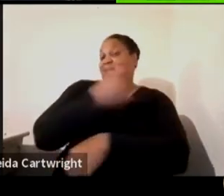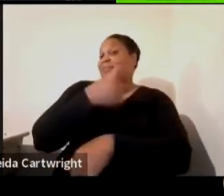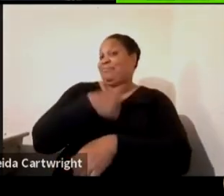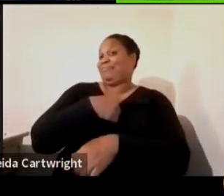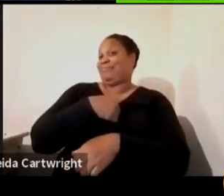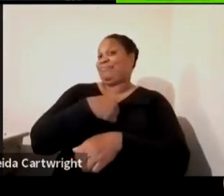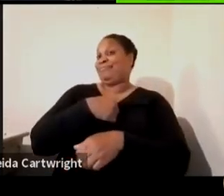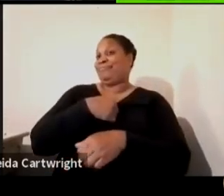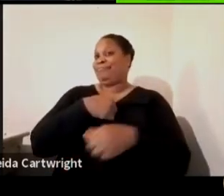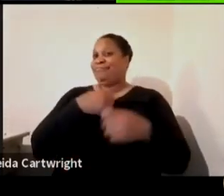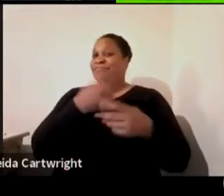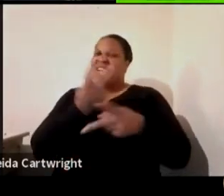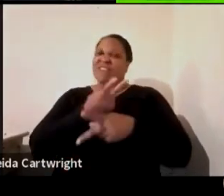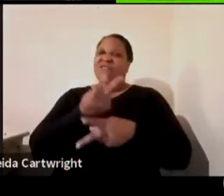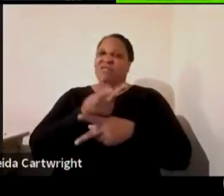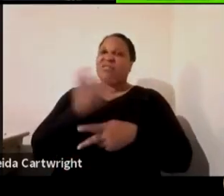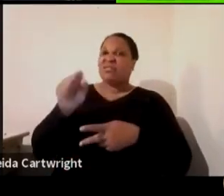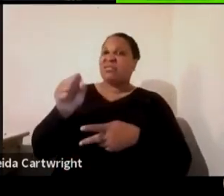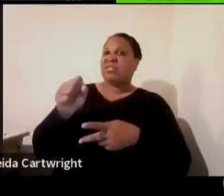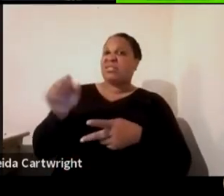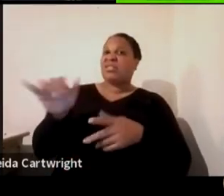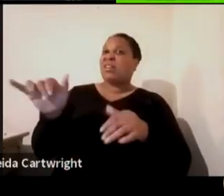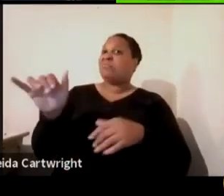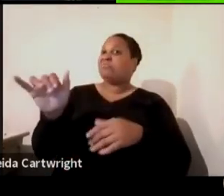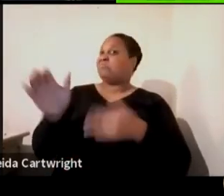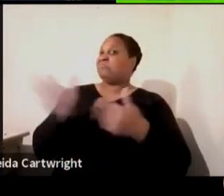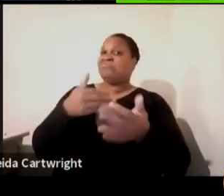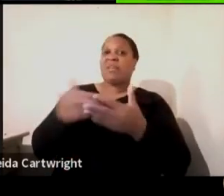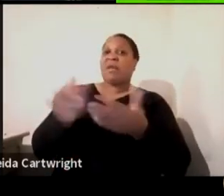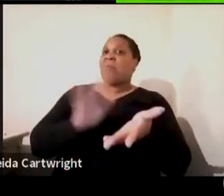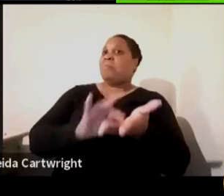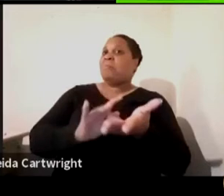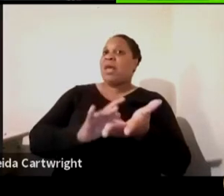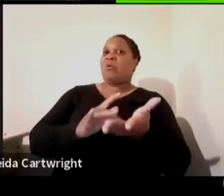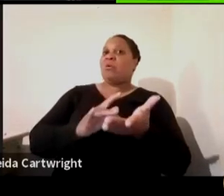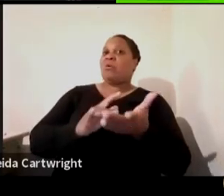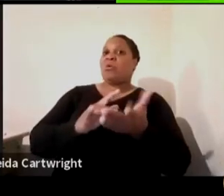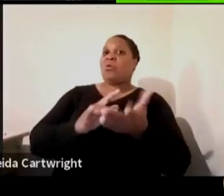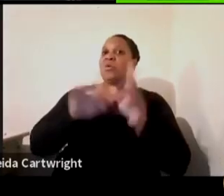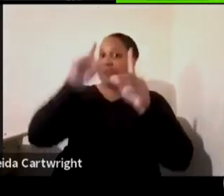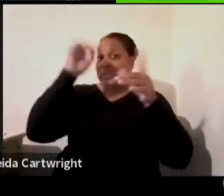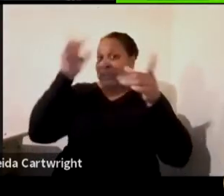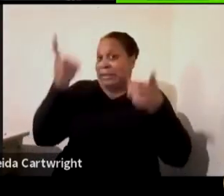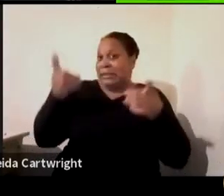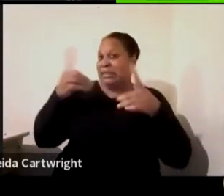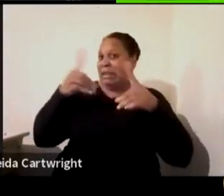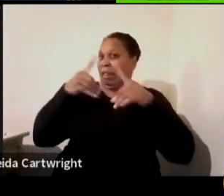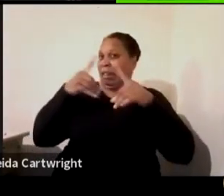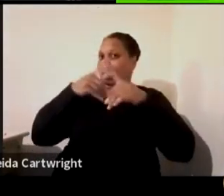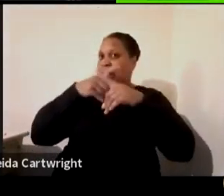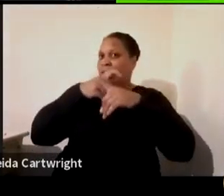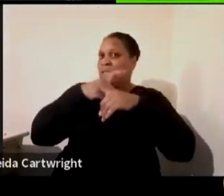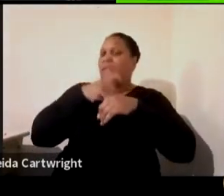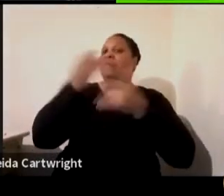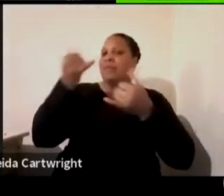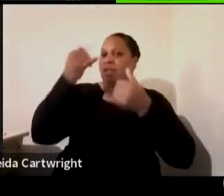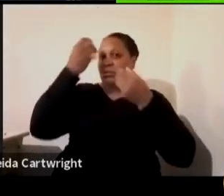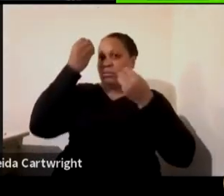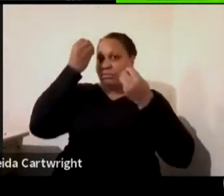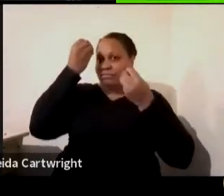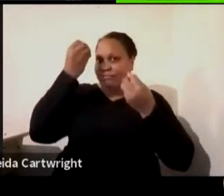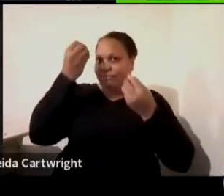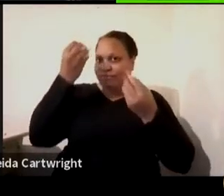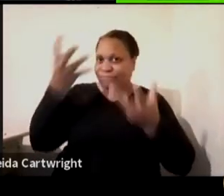as I would any medical decision that's complex. And so this is about informed decision-making.